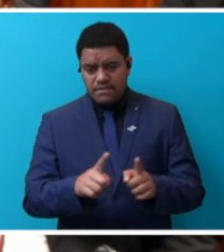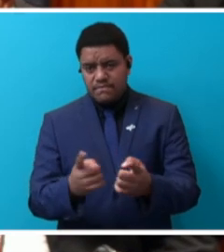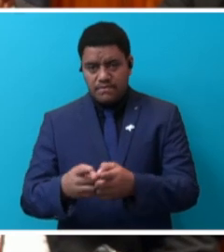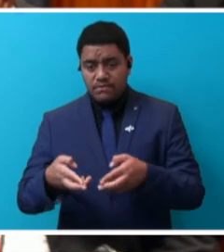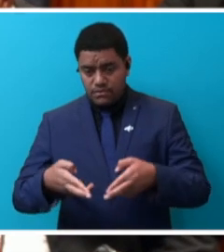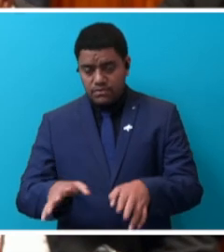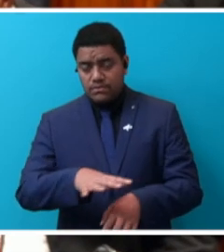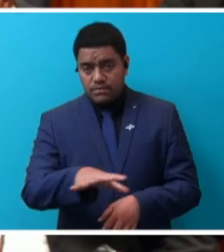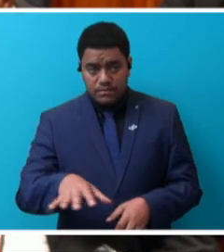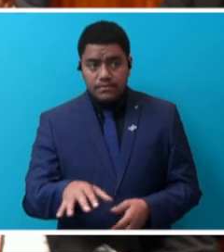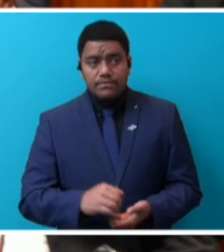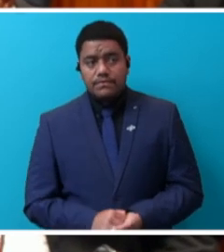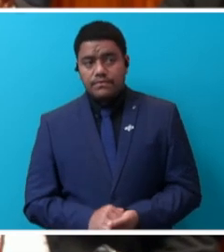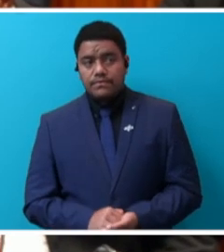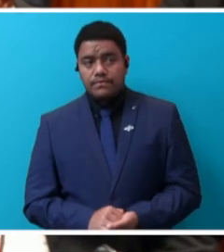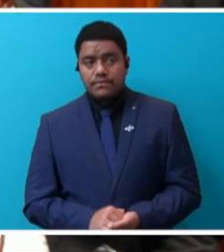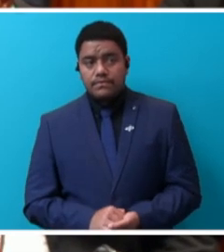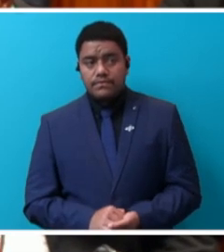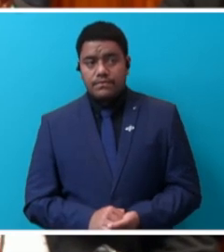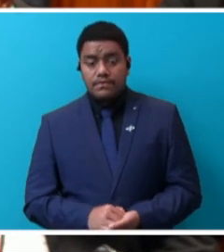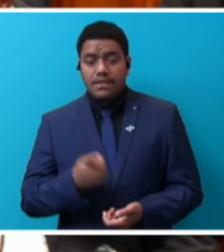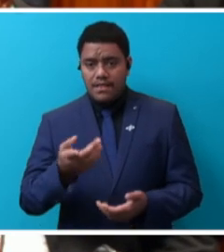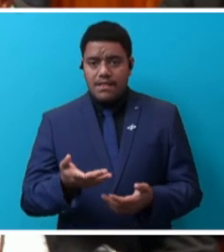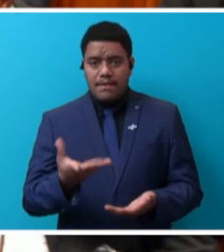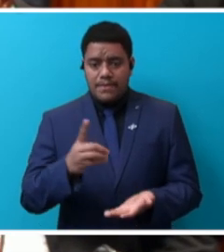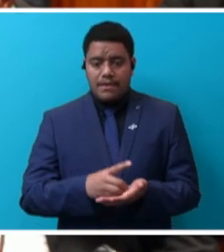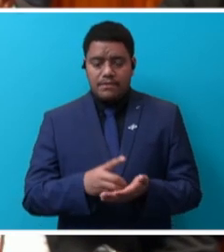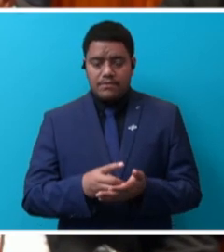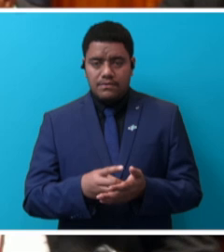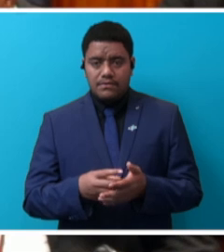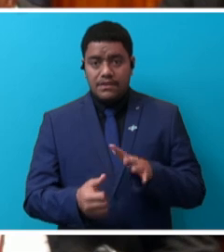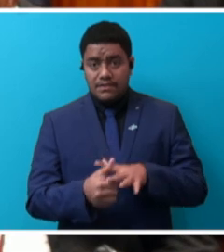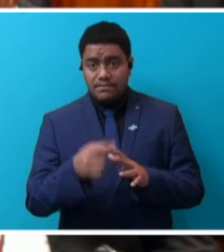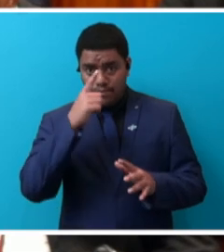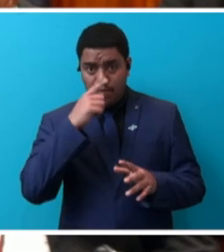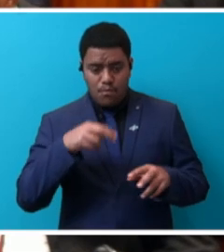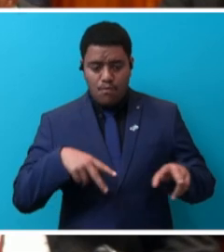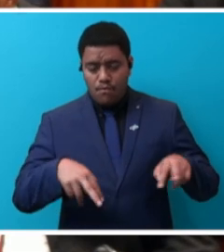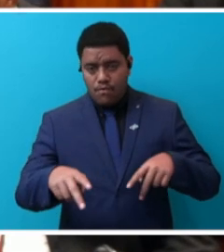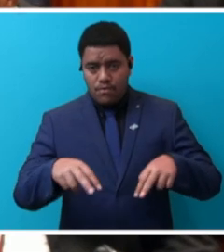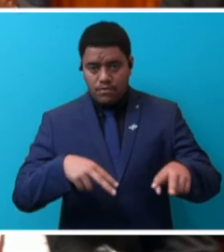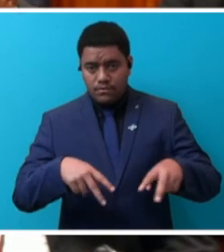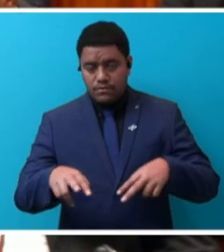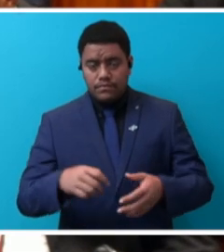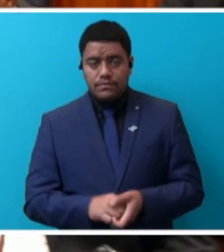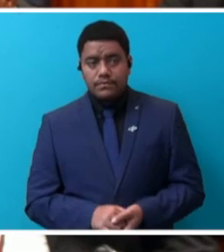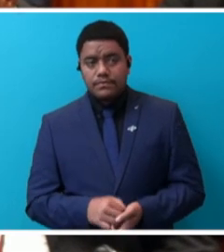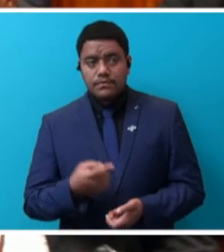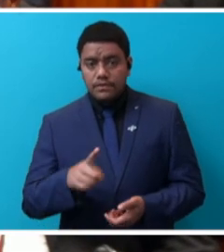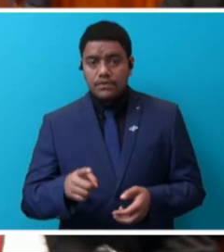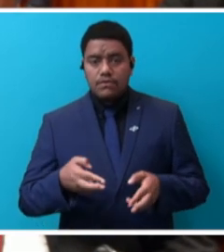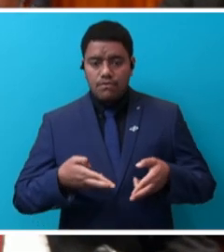Road, and pavement upgrades and pedestrian access. Vishnu Deo Road